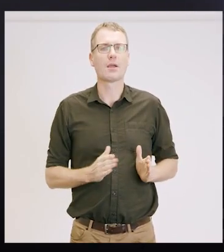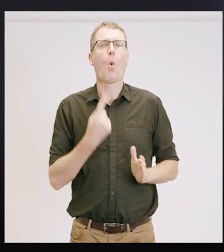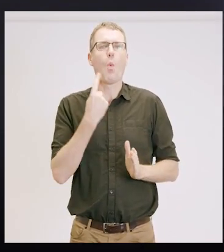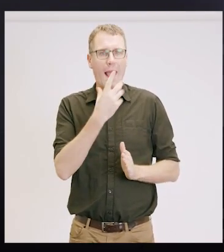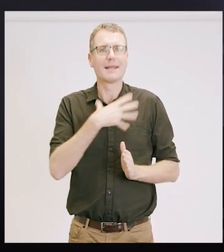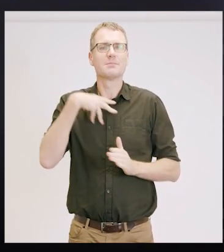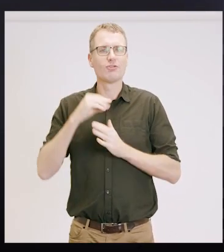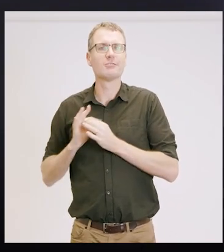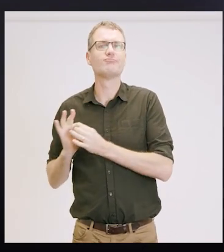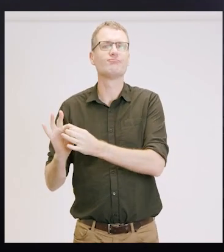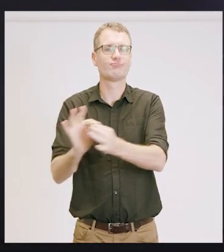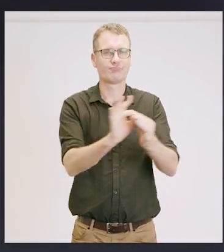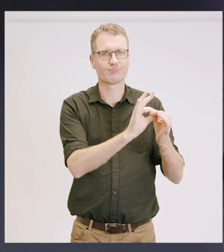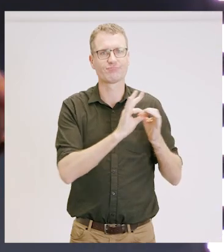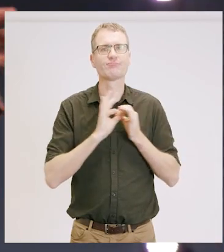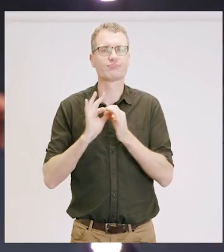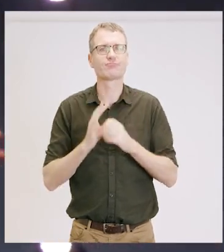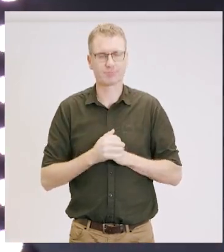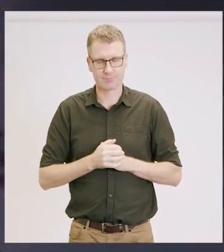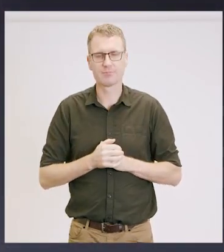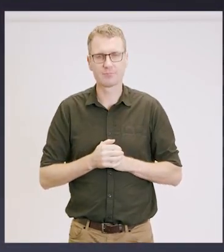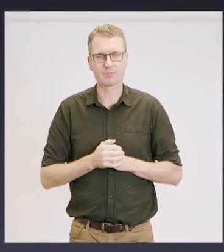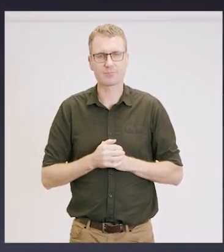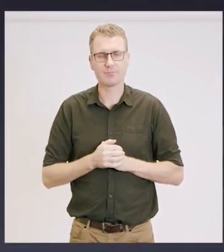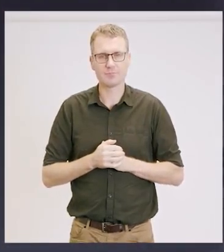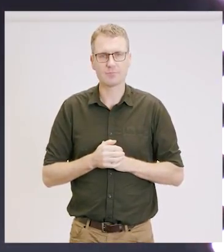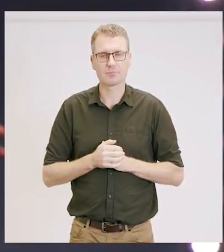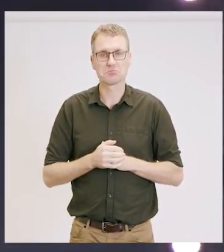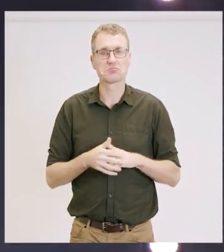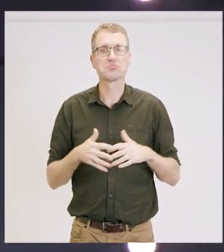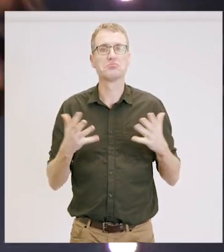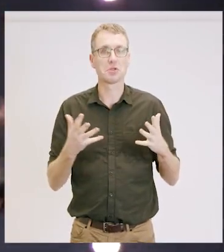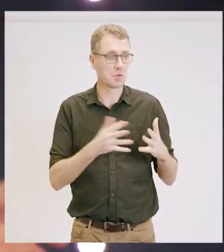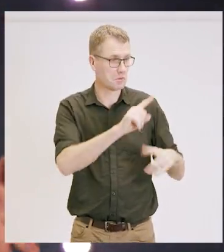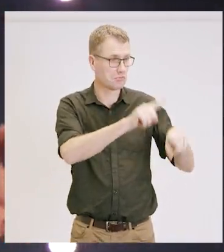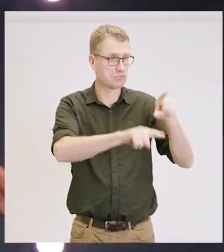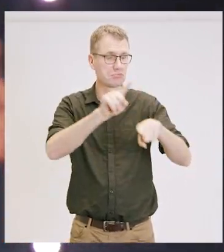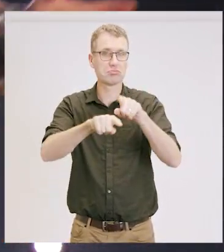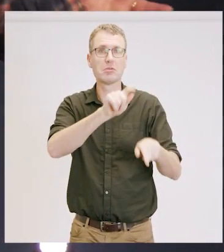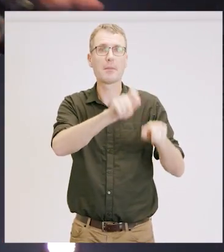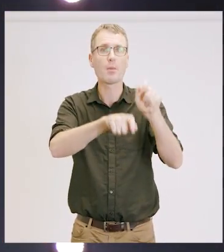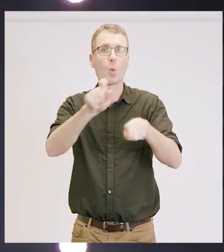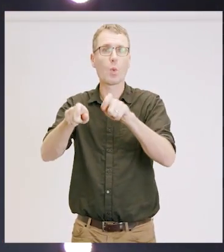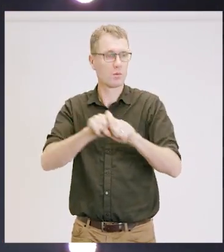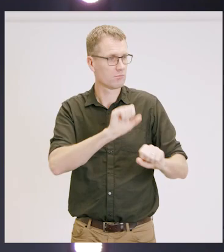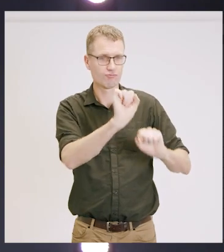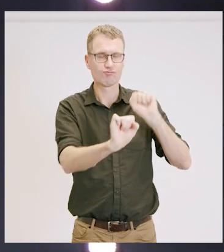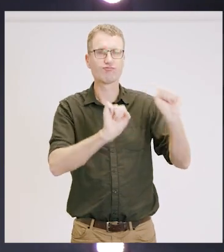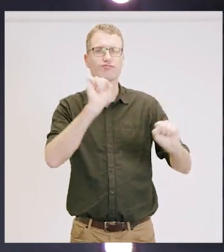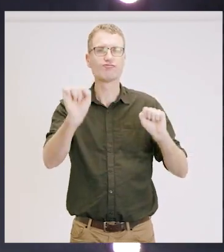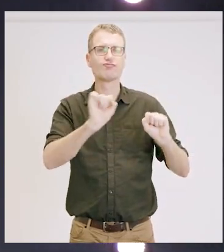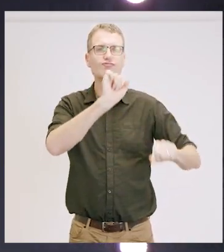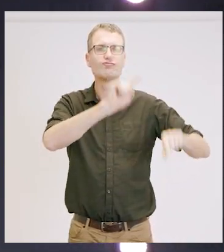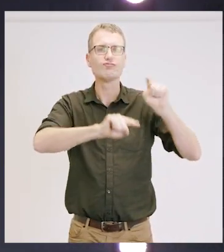we all share the same Spirit. So he's talking about the body. We're all a whole lot of different people. We can even see looking around. We come